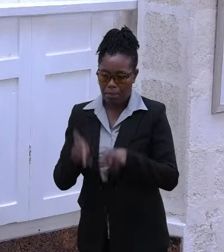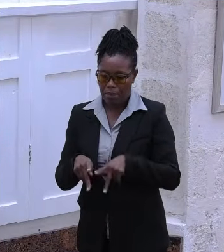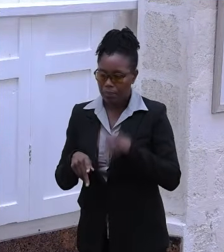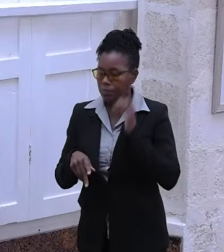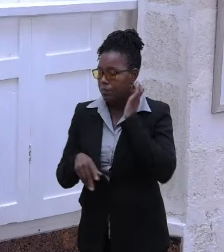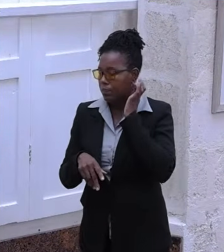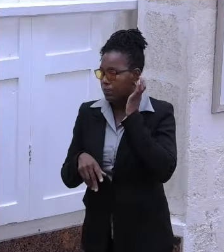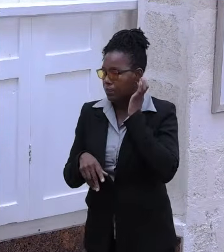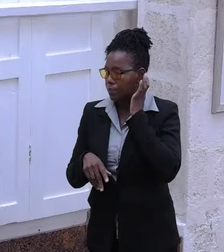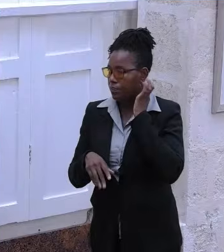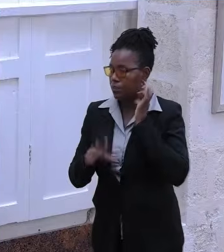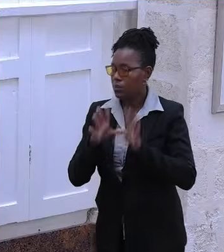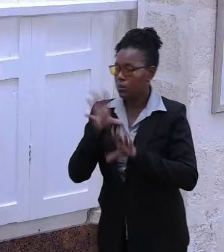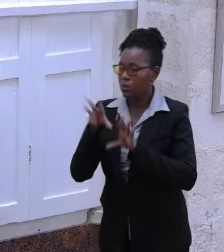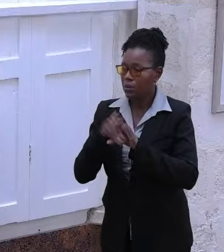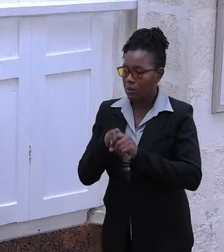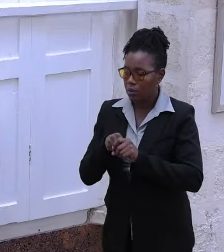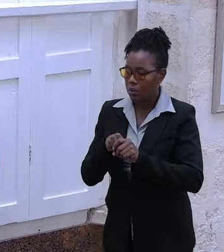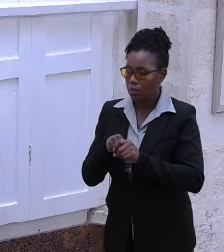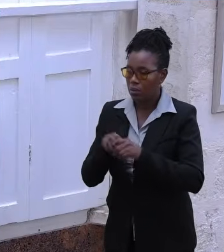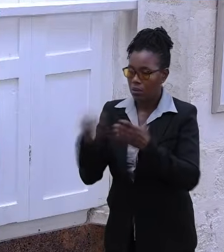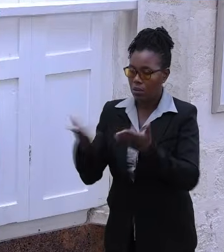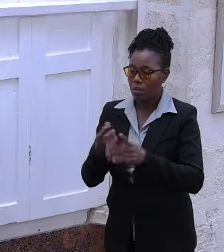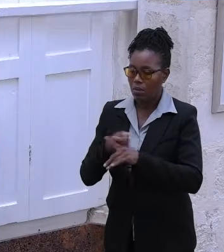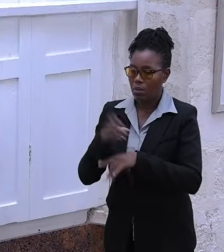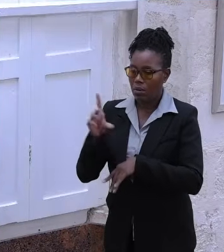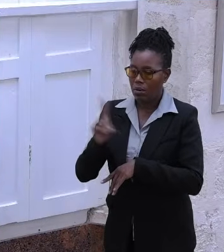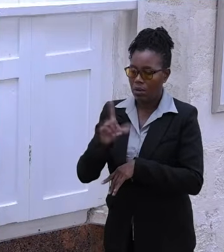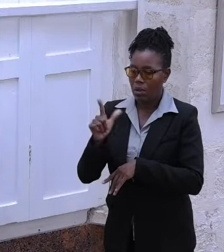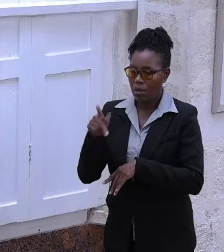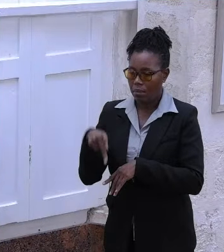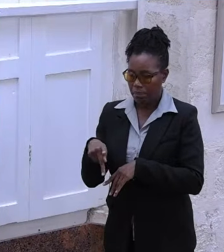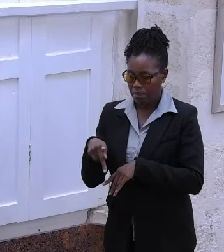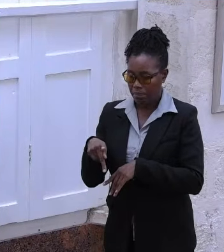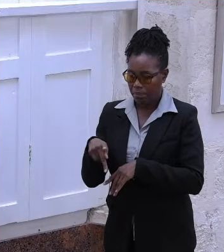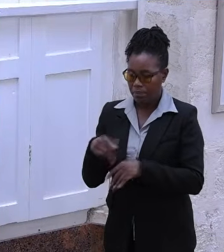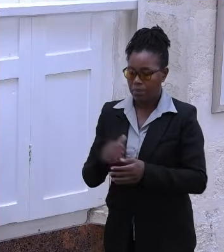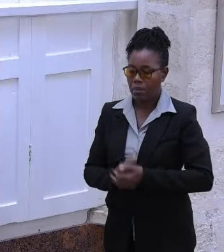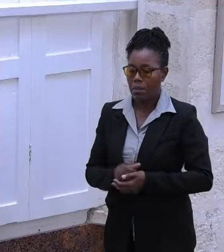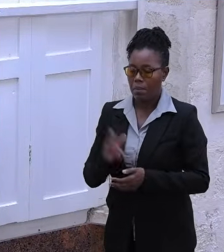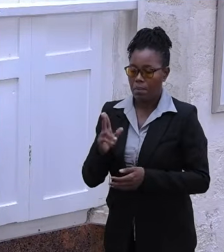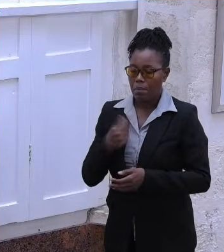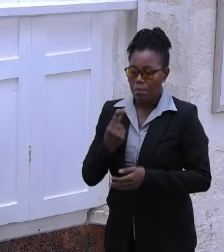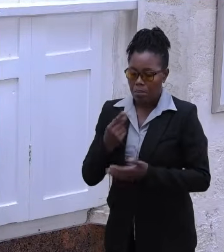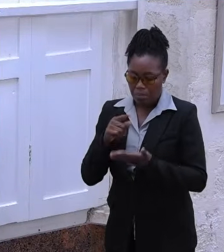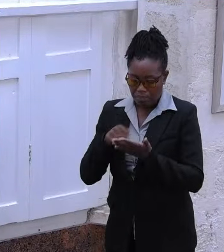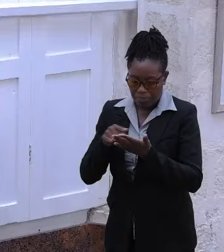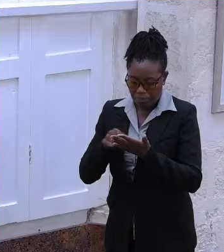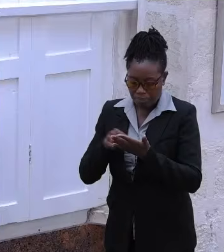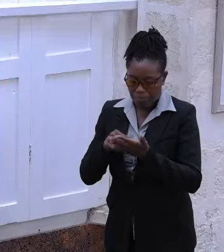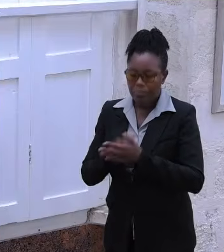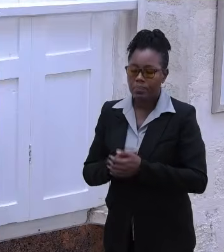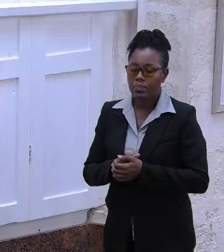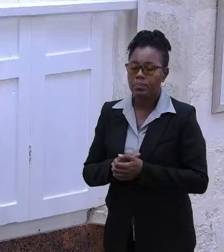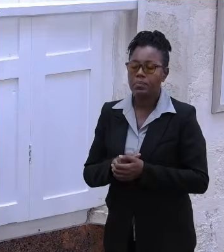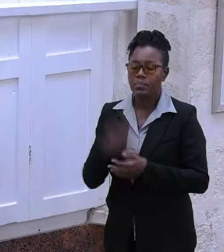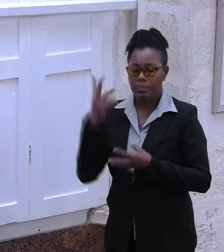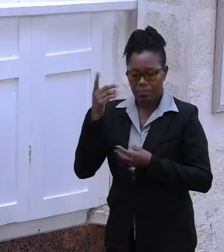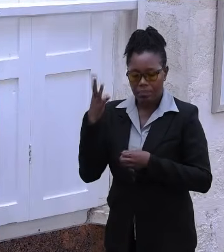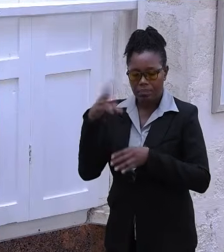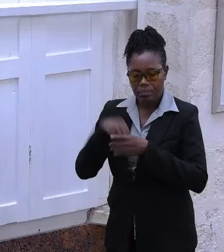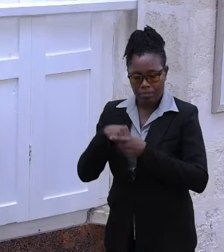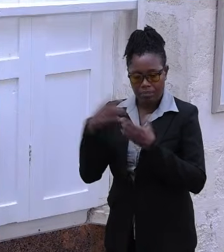includes submissions from the Democratic Labour Party, was my only source of quoting, and not to derail this conversation